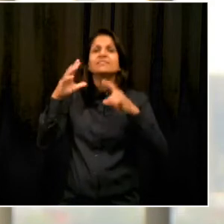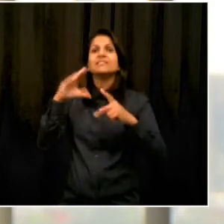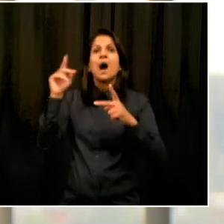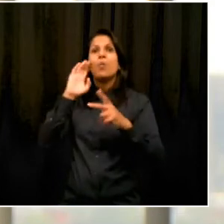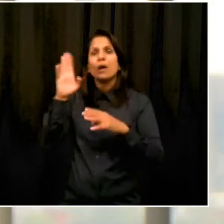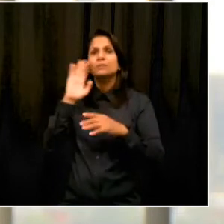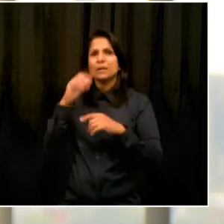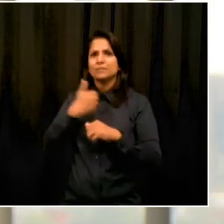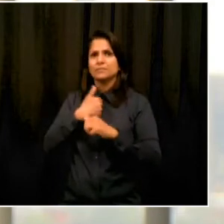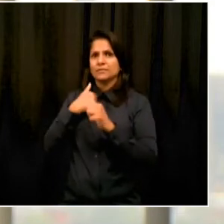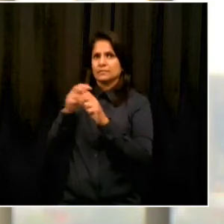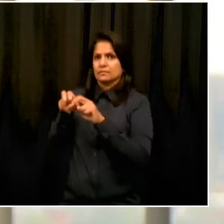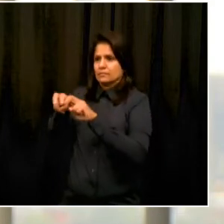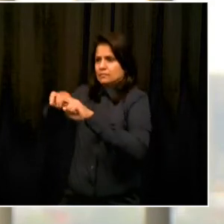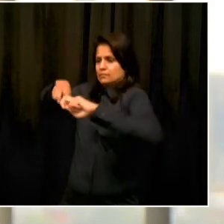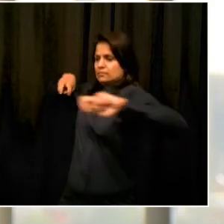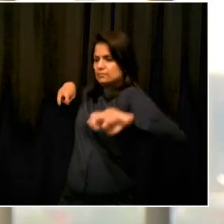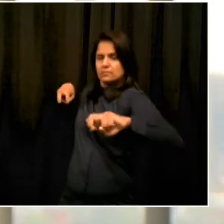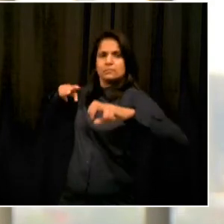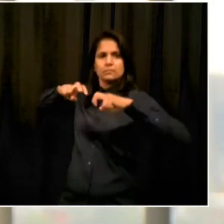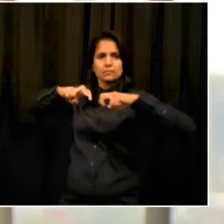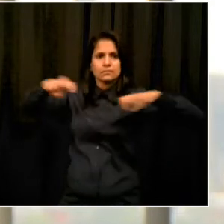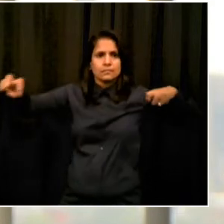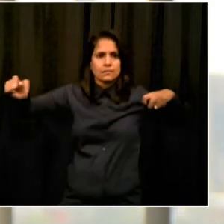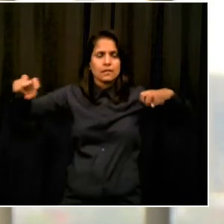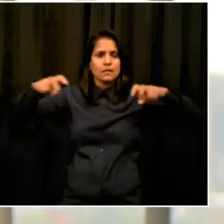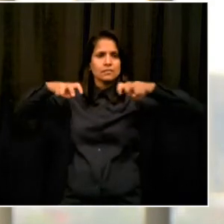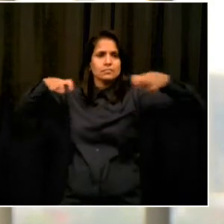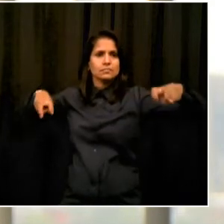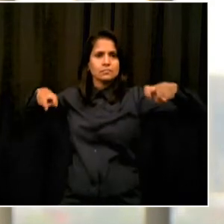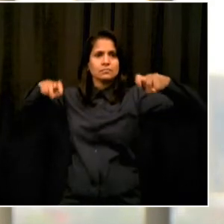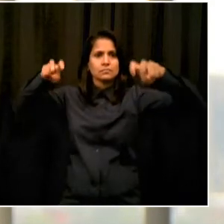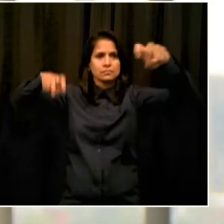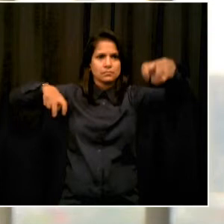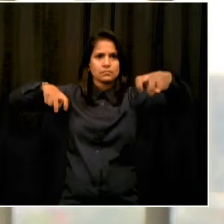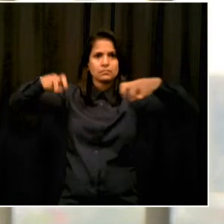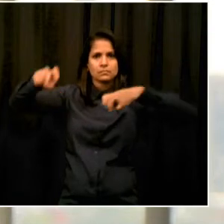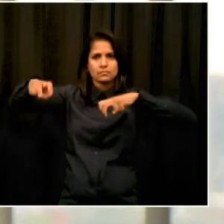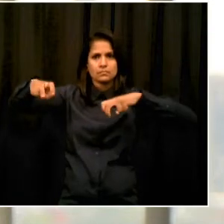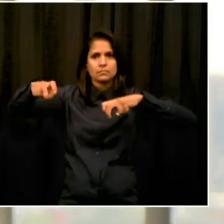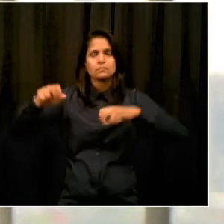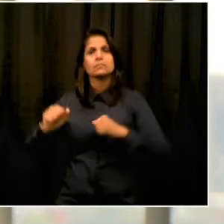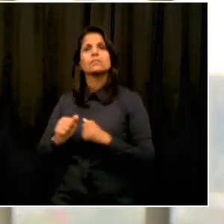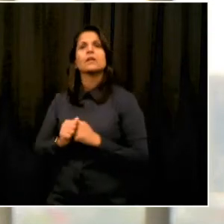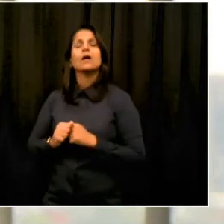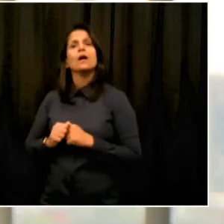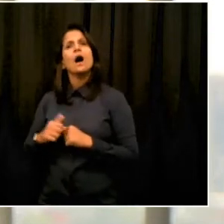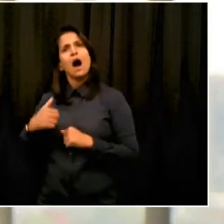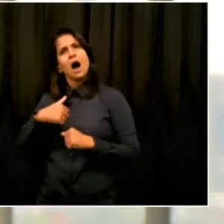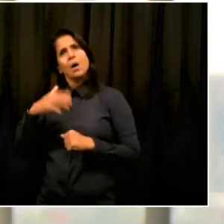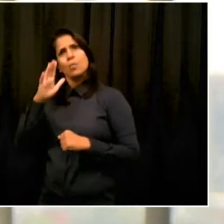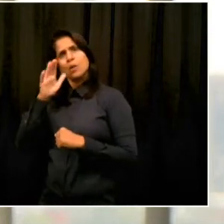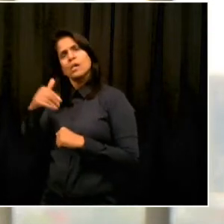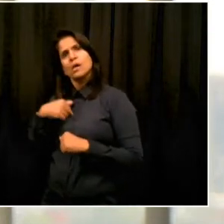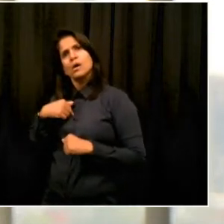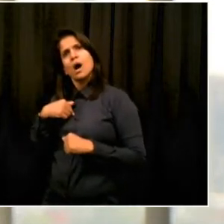people wear masks, and we're asking that people be socially distant. Thank you. Yeah, thank